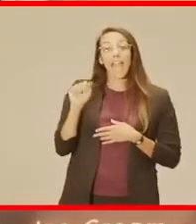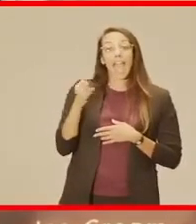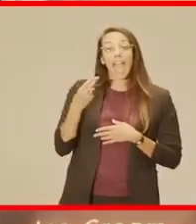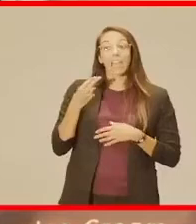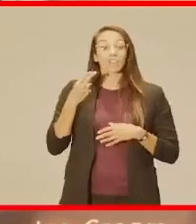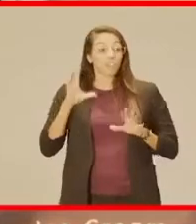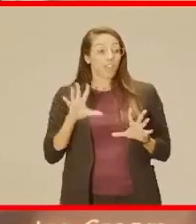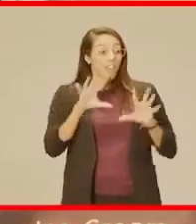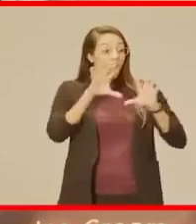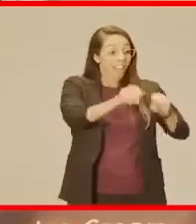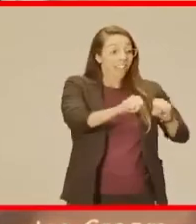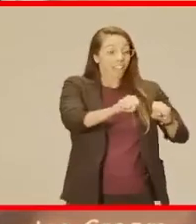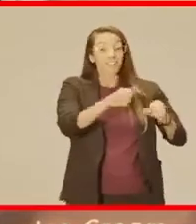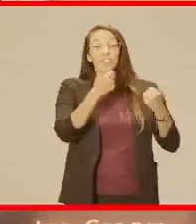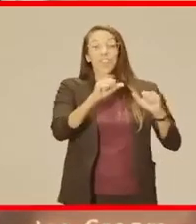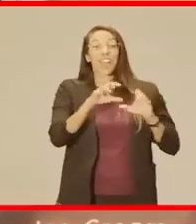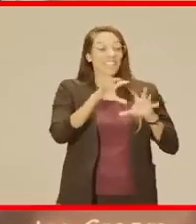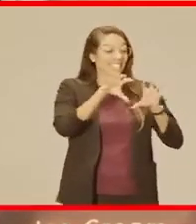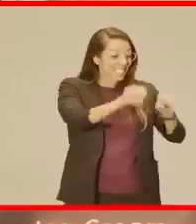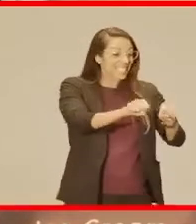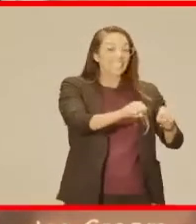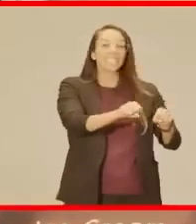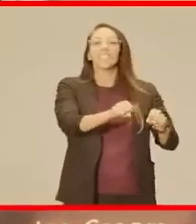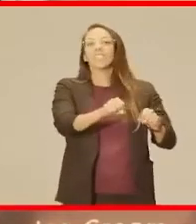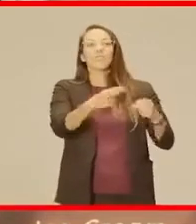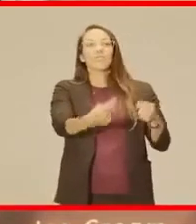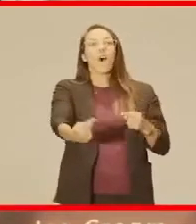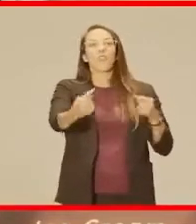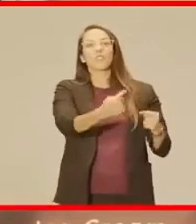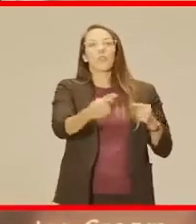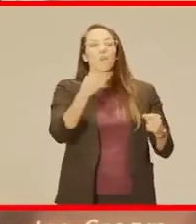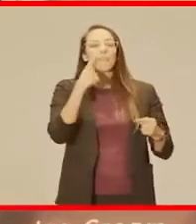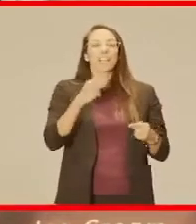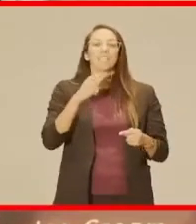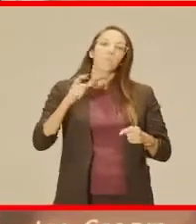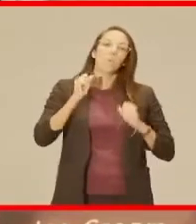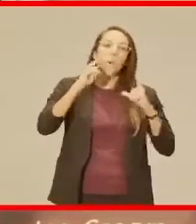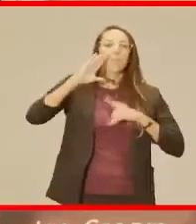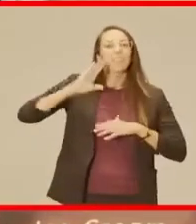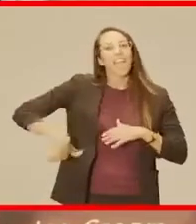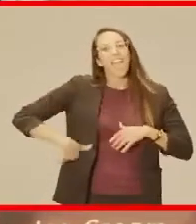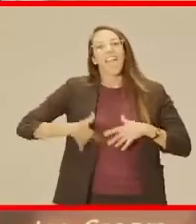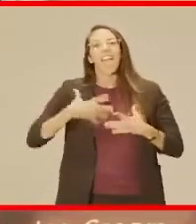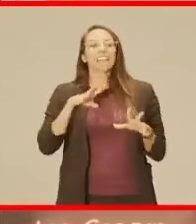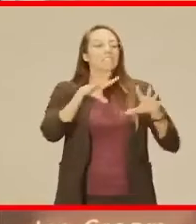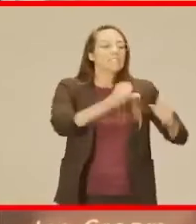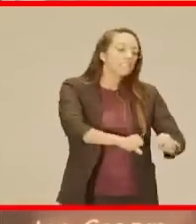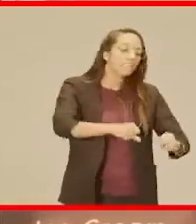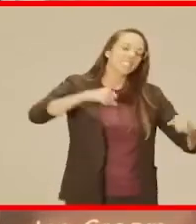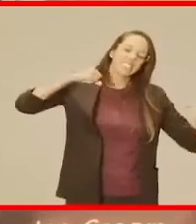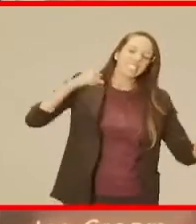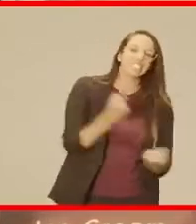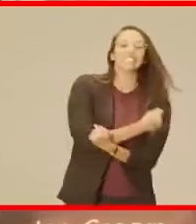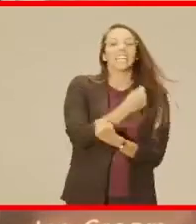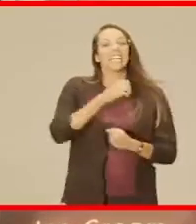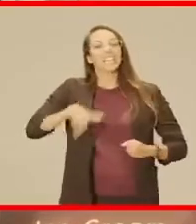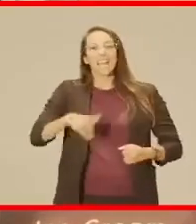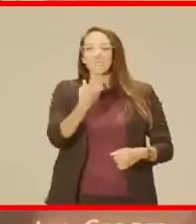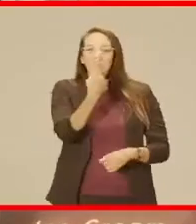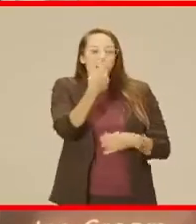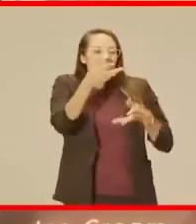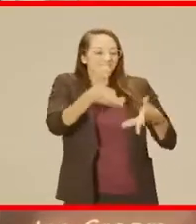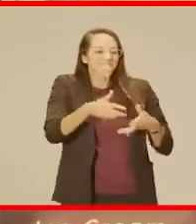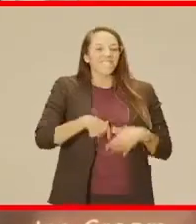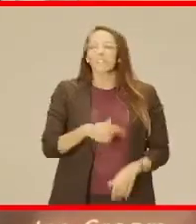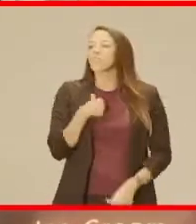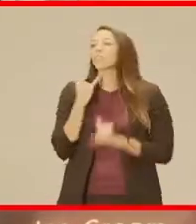up, struggle to get up in the morning, oversleeping, I felt like, Ash, I can